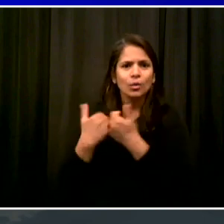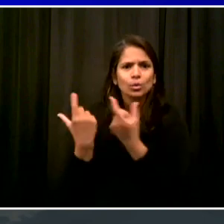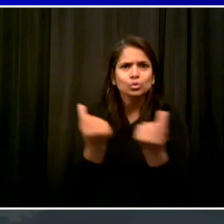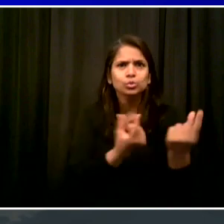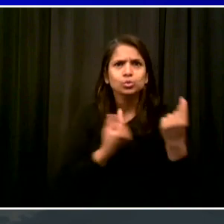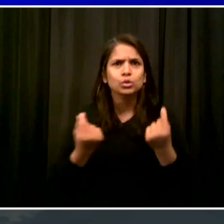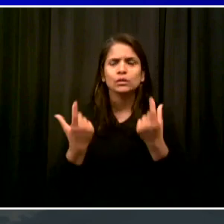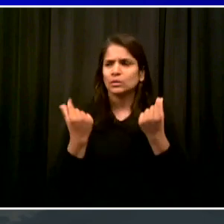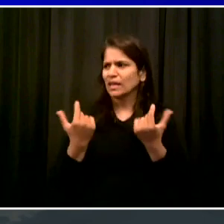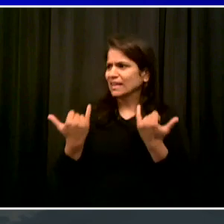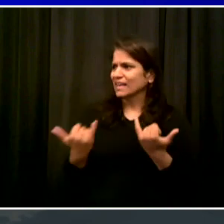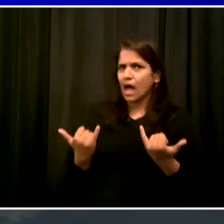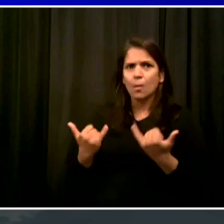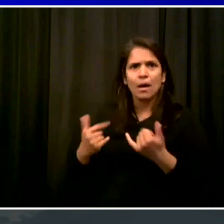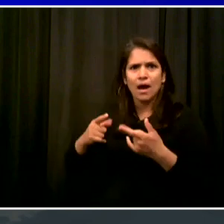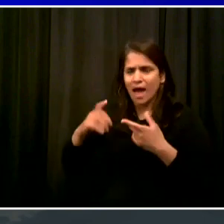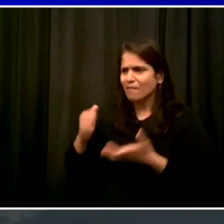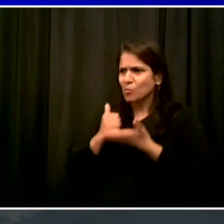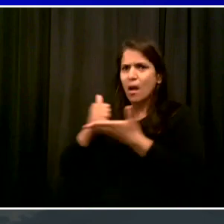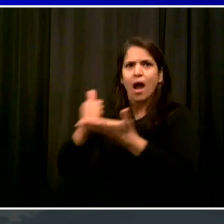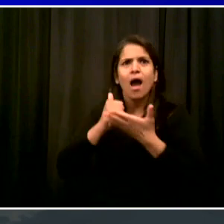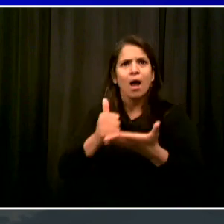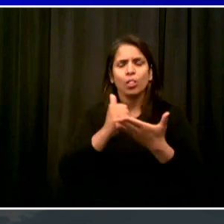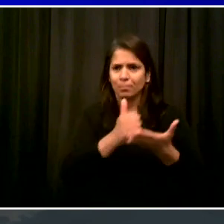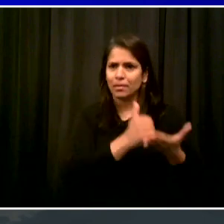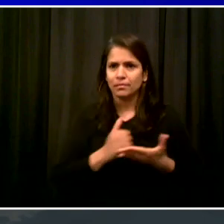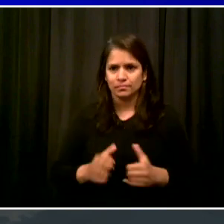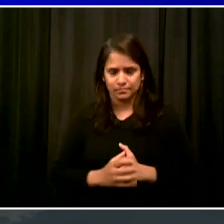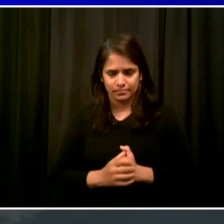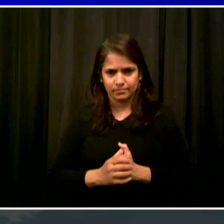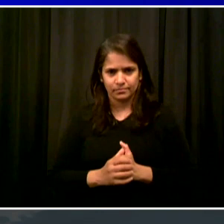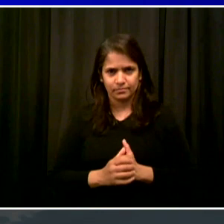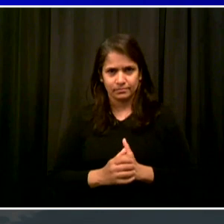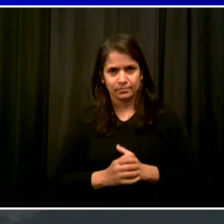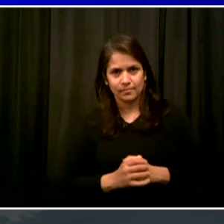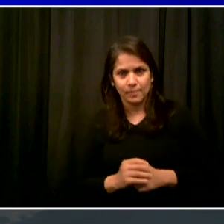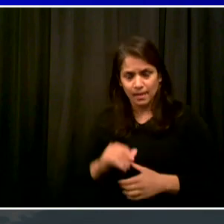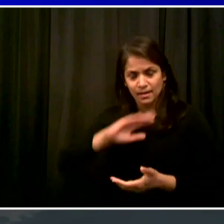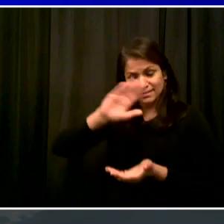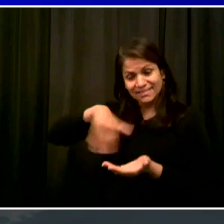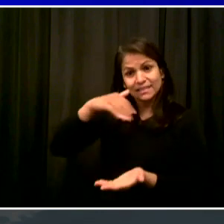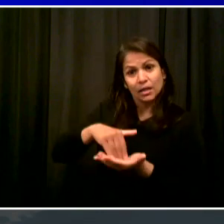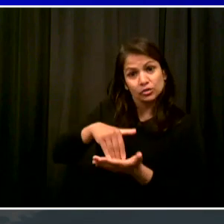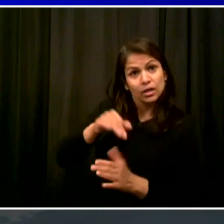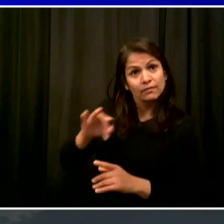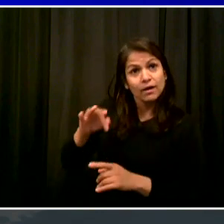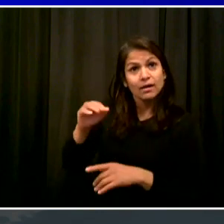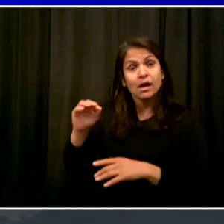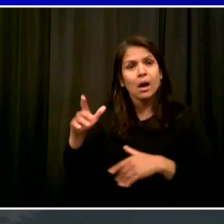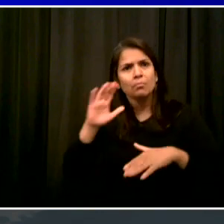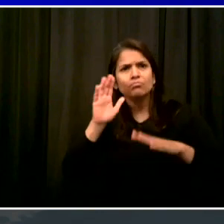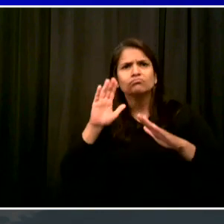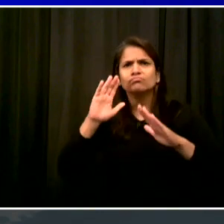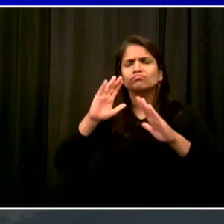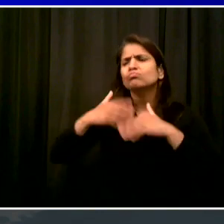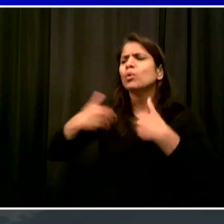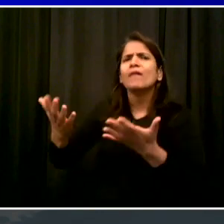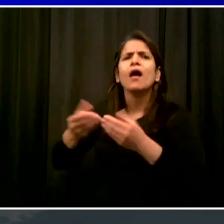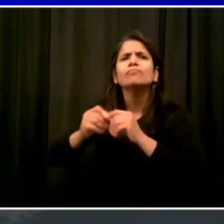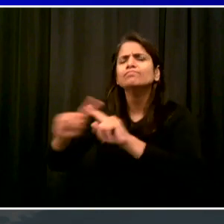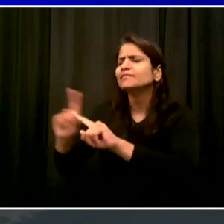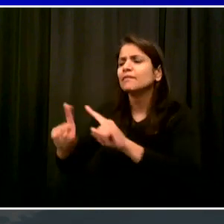These centers of excellence will provide a wide range of health care. They'll focus on COVID, fighting COVID. They'll focus